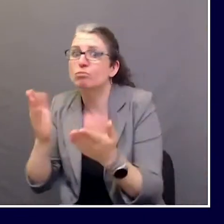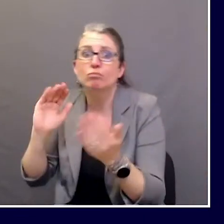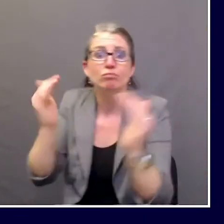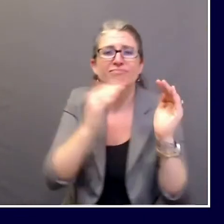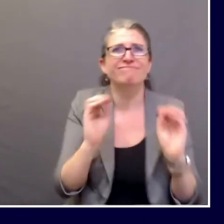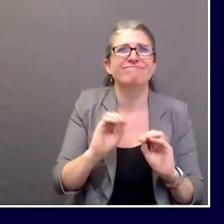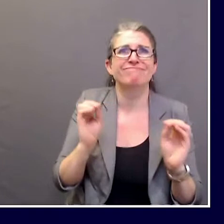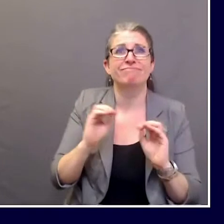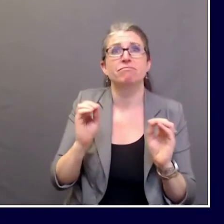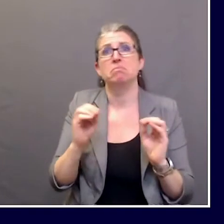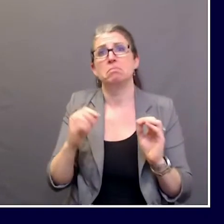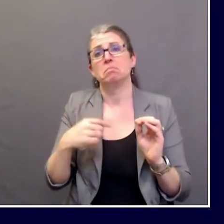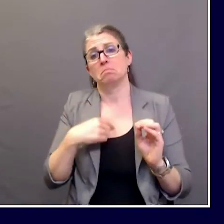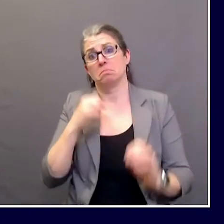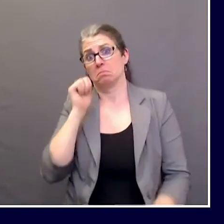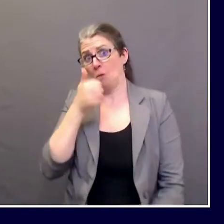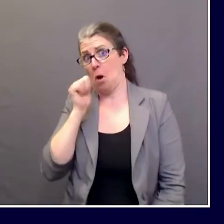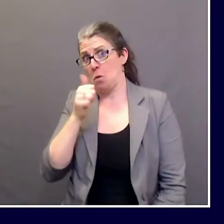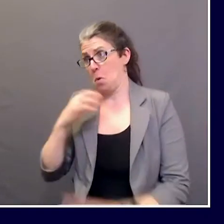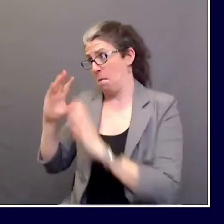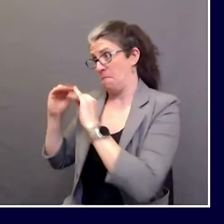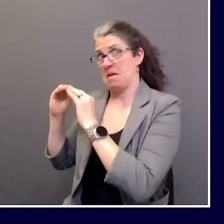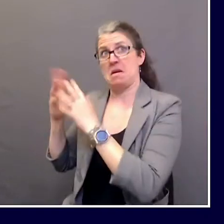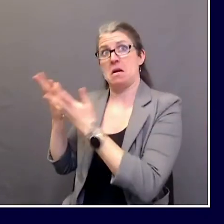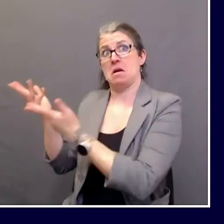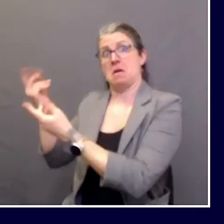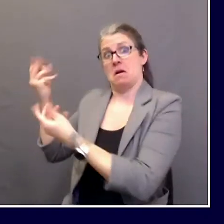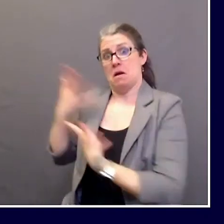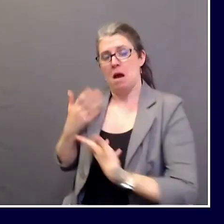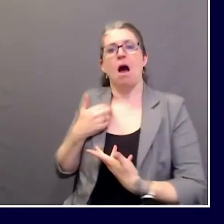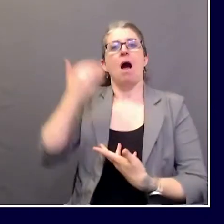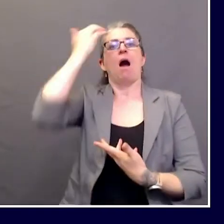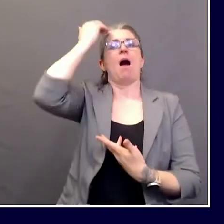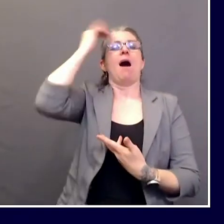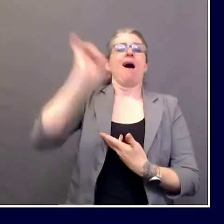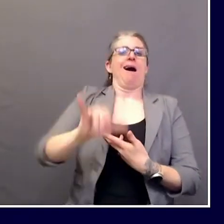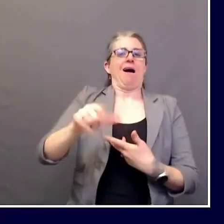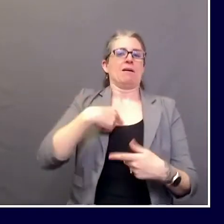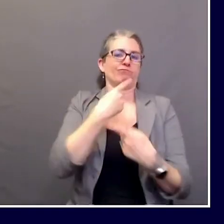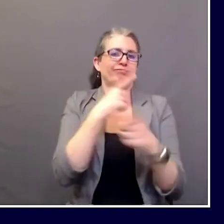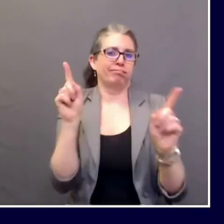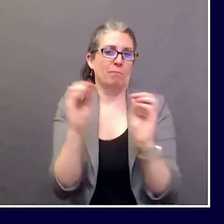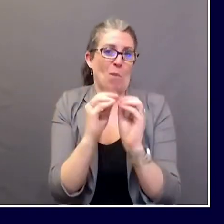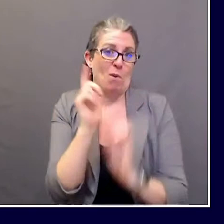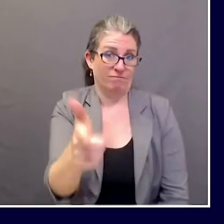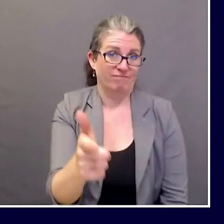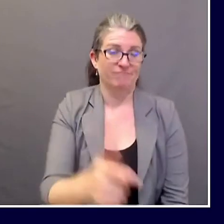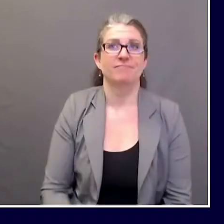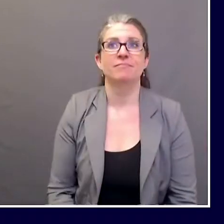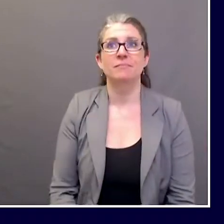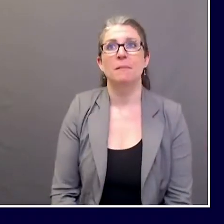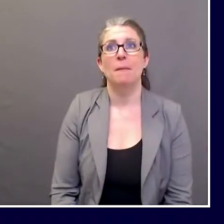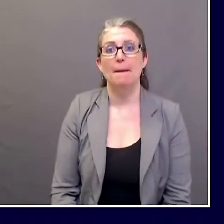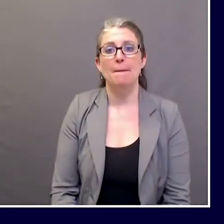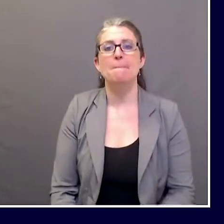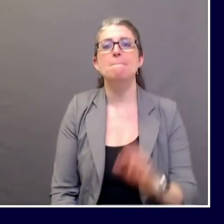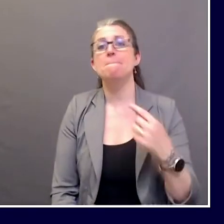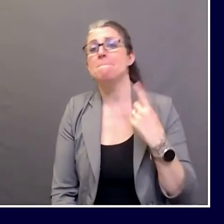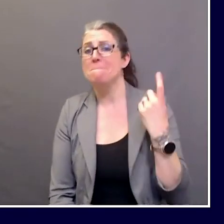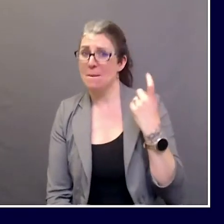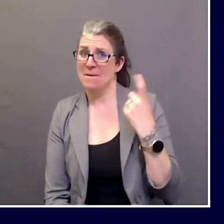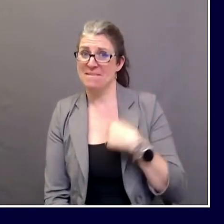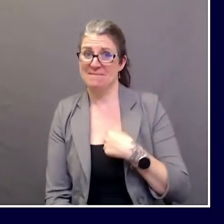receiving a vaccine coming up. So I know that the governor, Governor Mills, you had mentioned that we were redirecting some of the